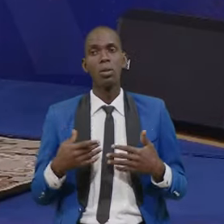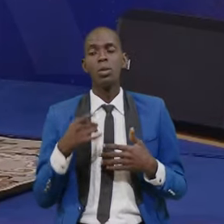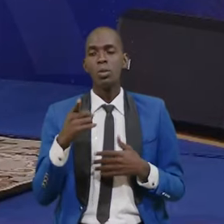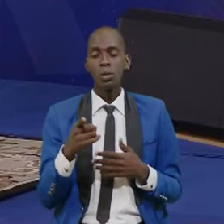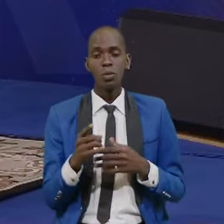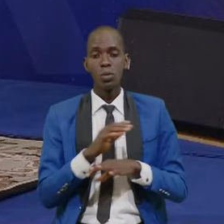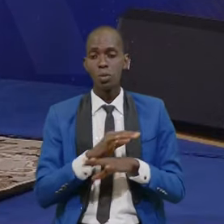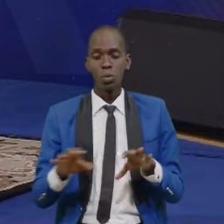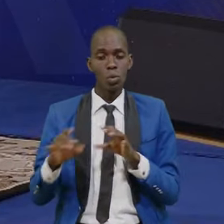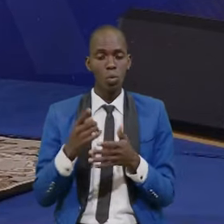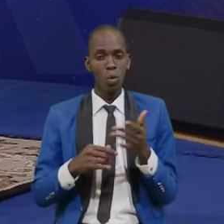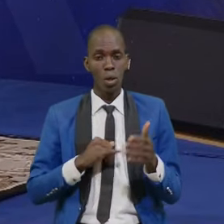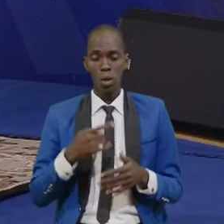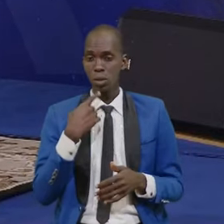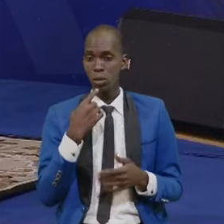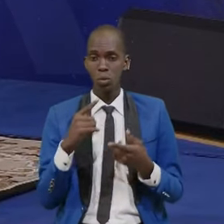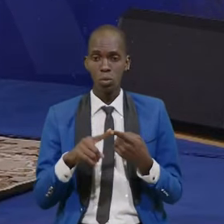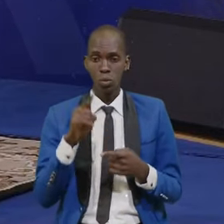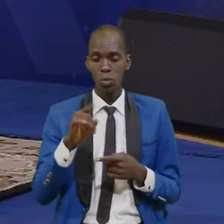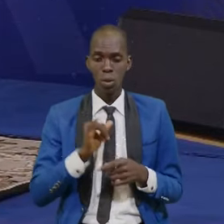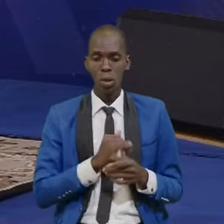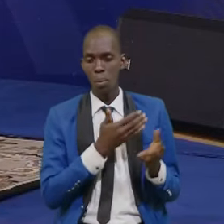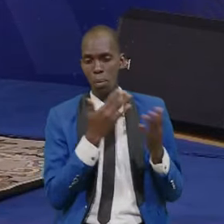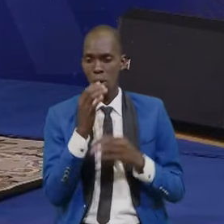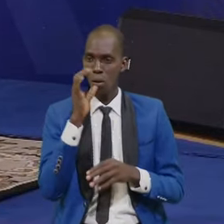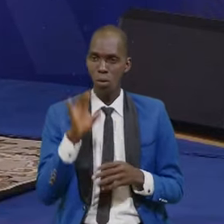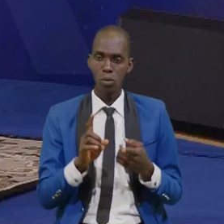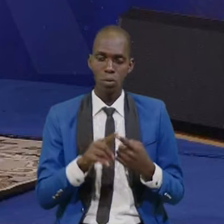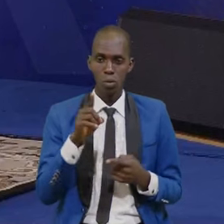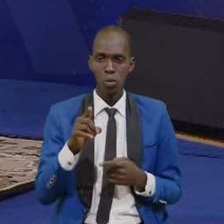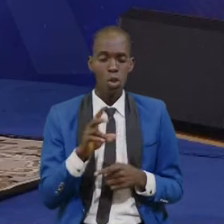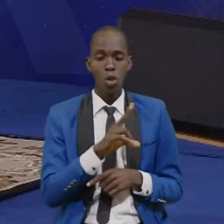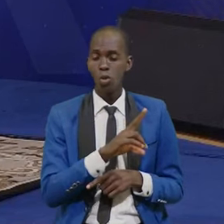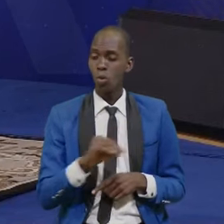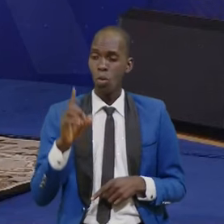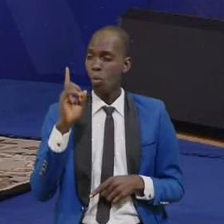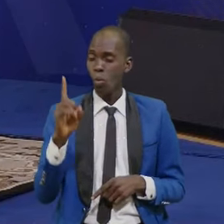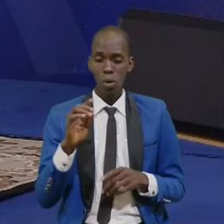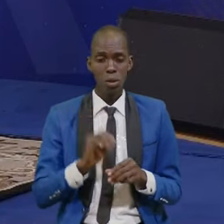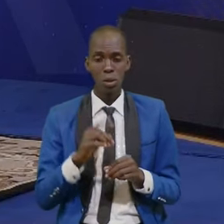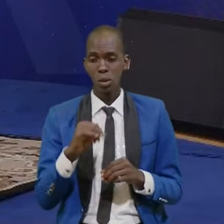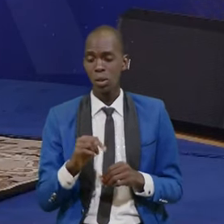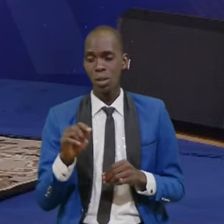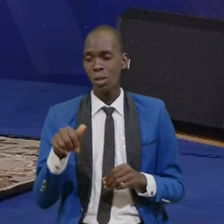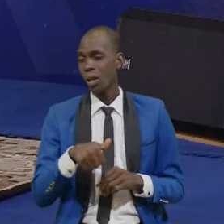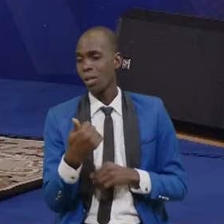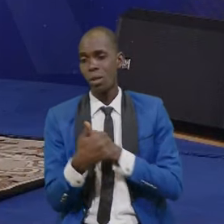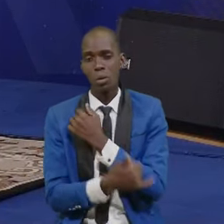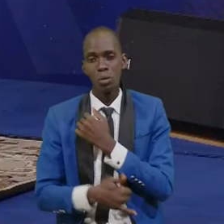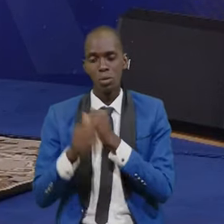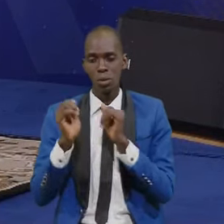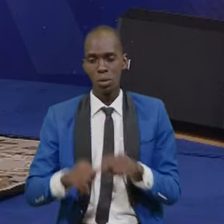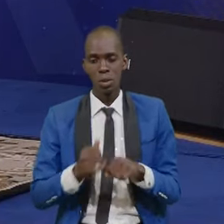I place a curse on you, nobody in your country, nobody in any country can get you